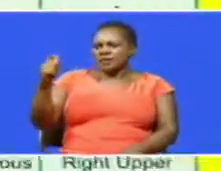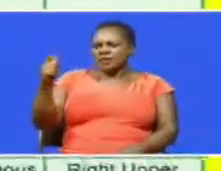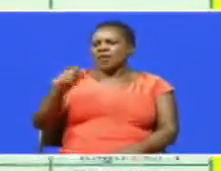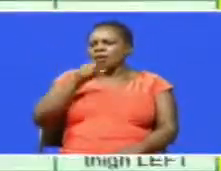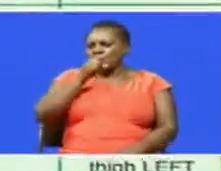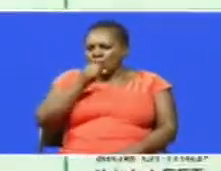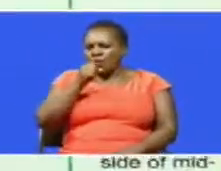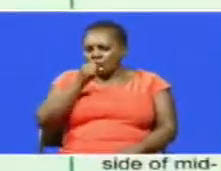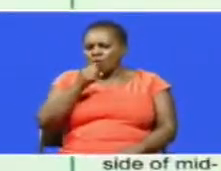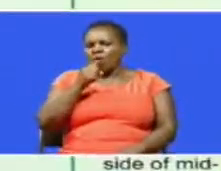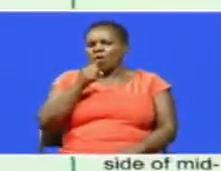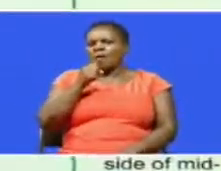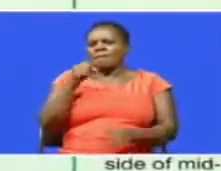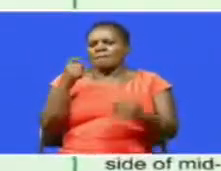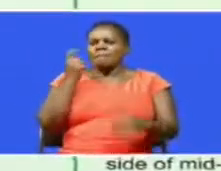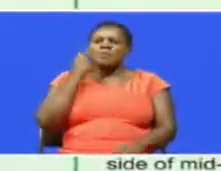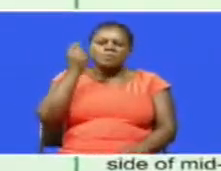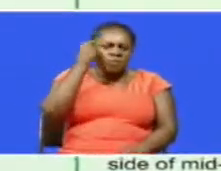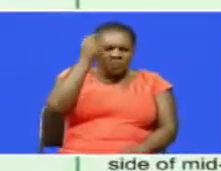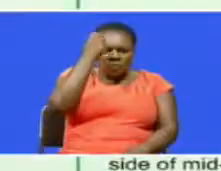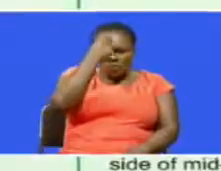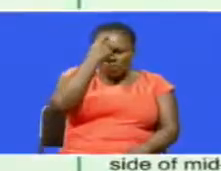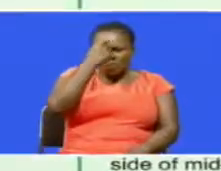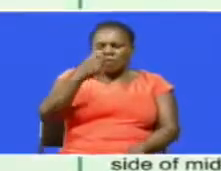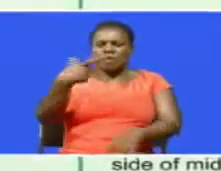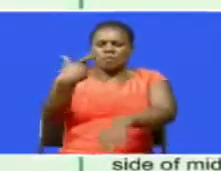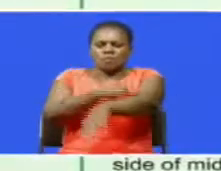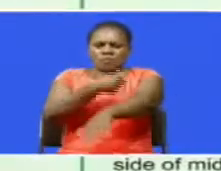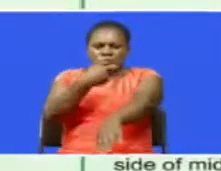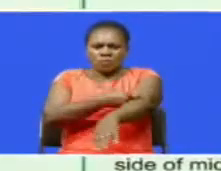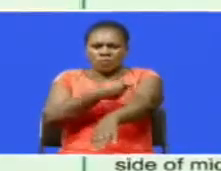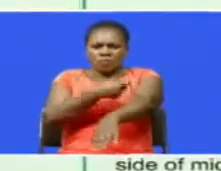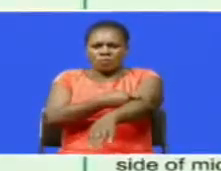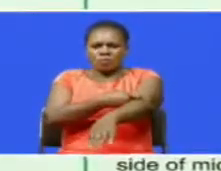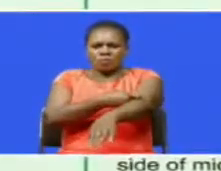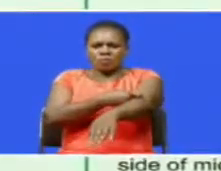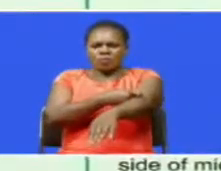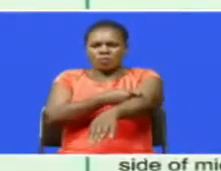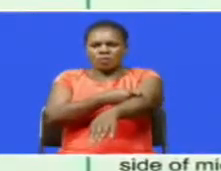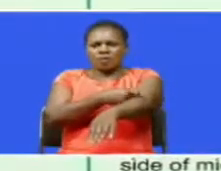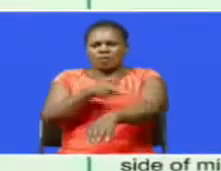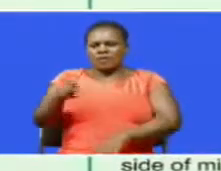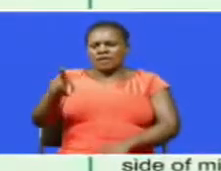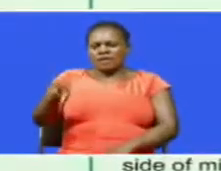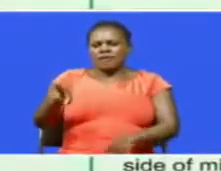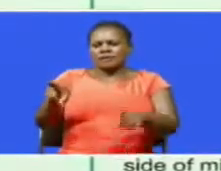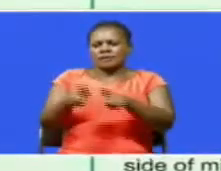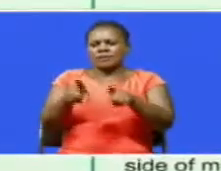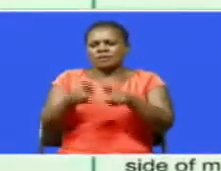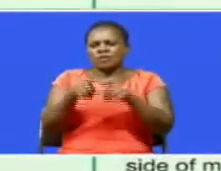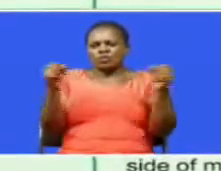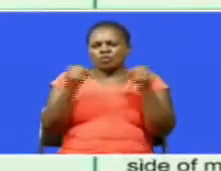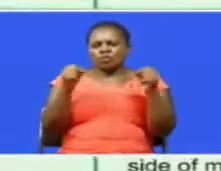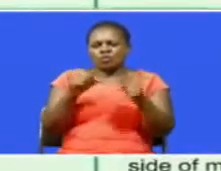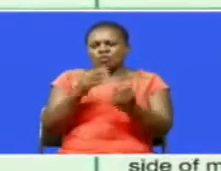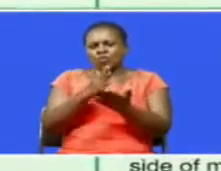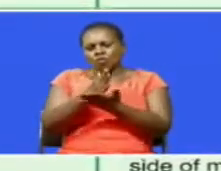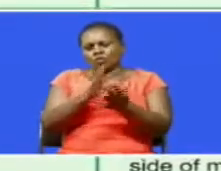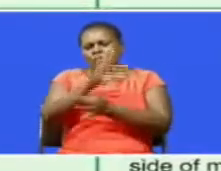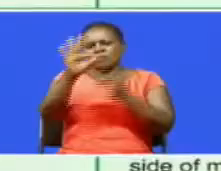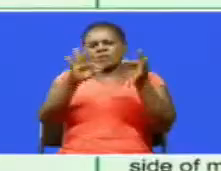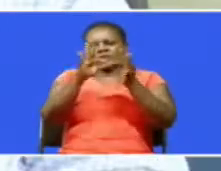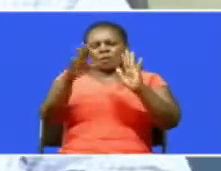cough, influenza, measles, among other vaccines options such as rotavirus and cholera through an